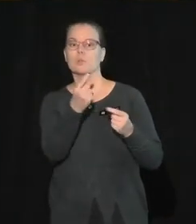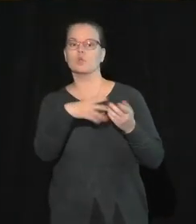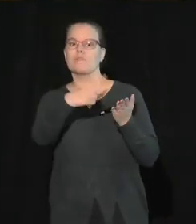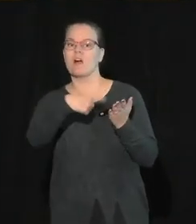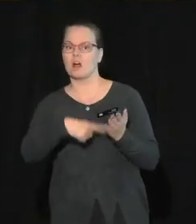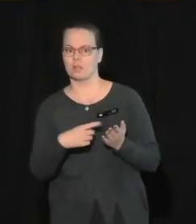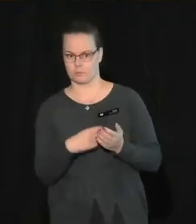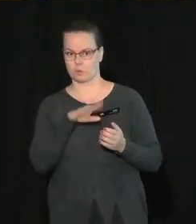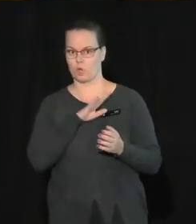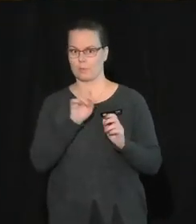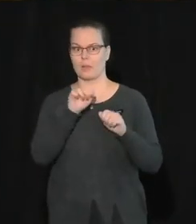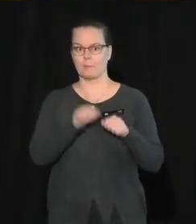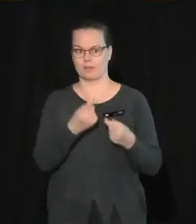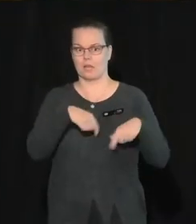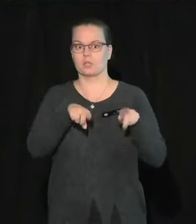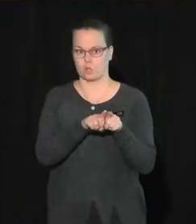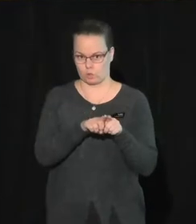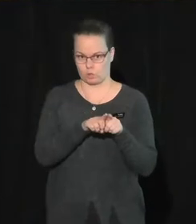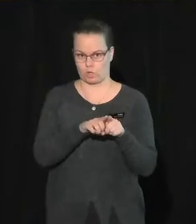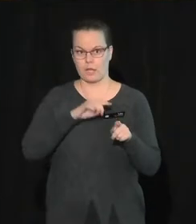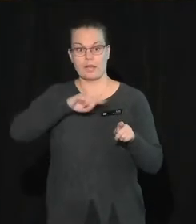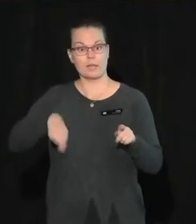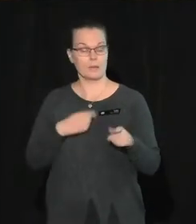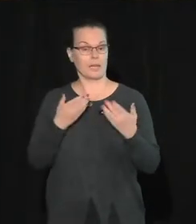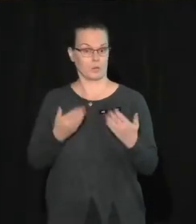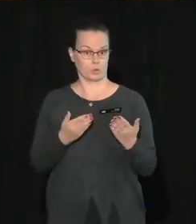we are taking those requirements,